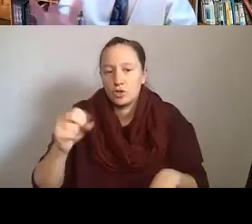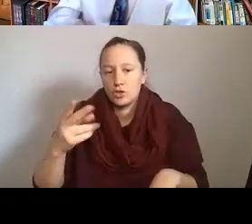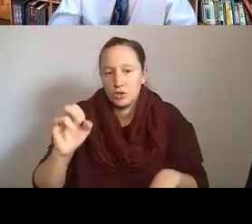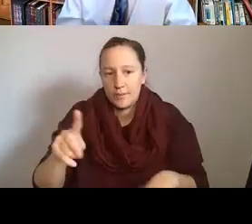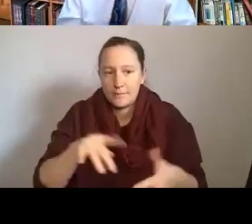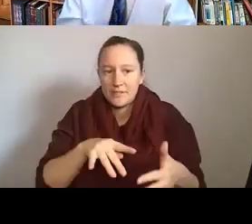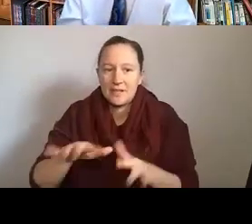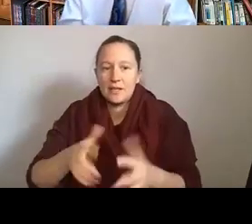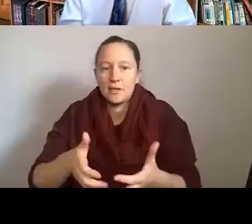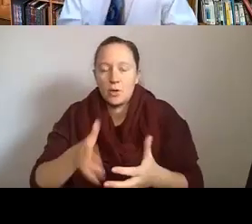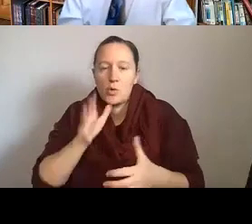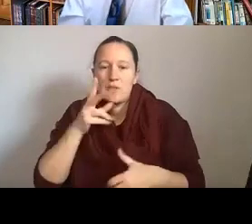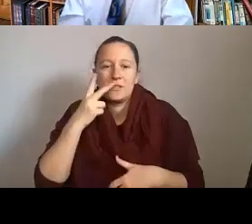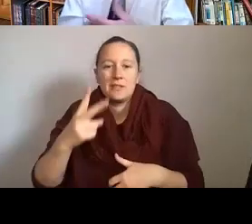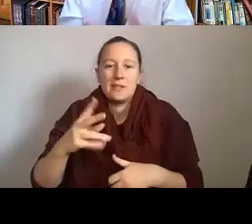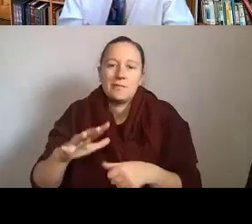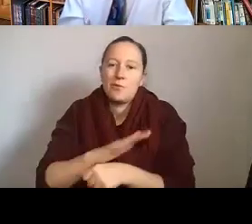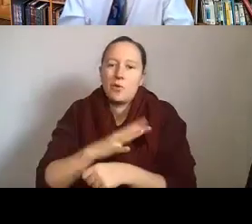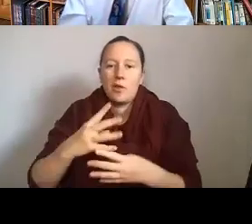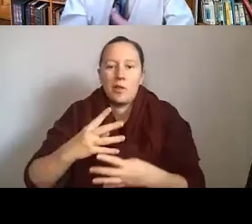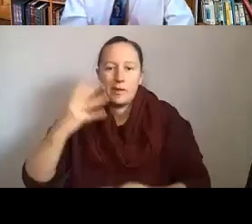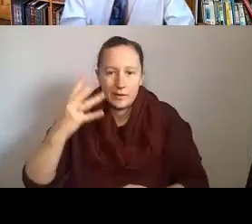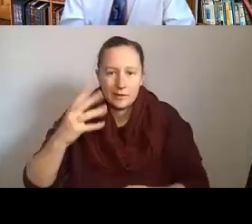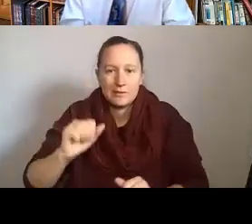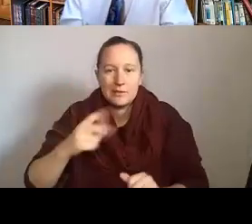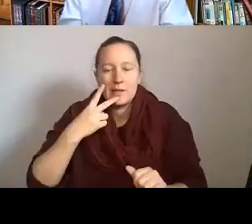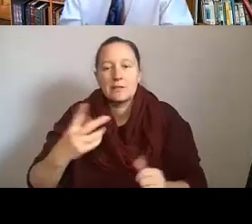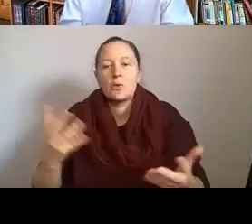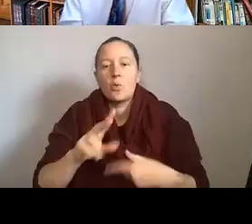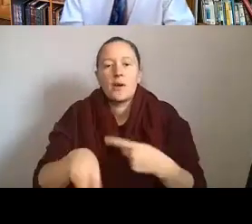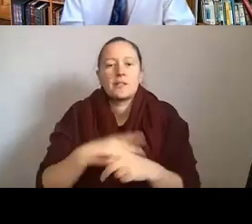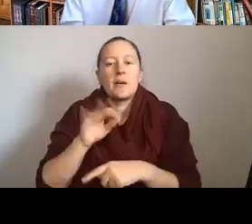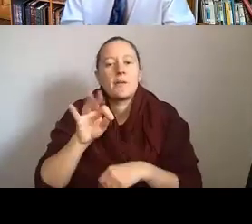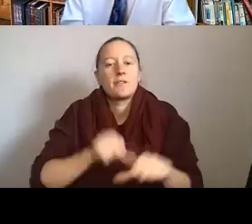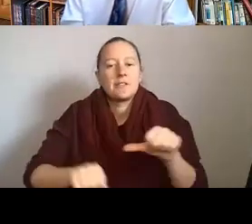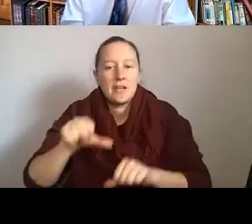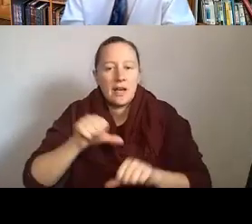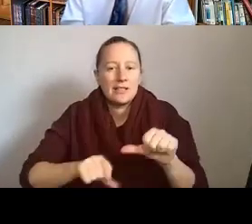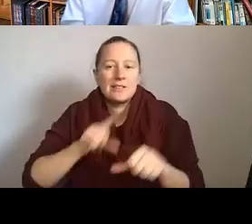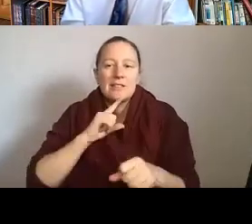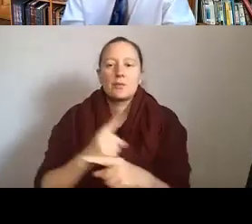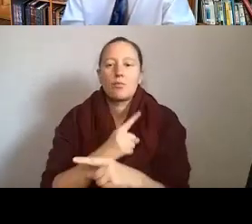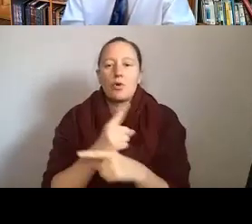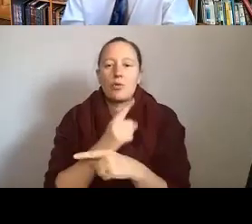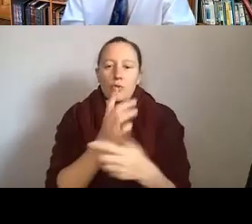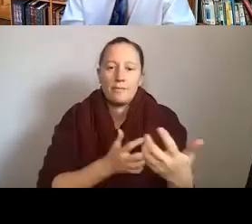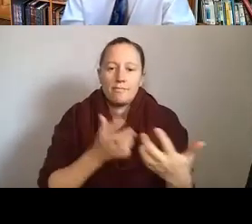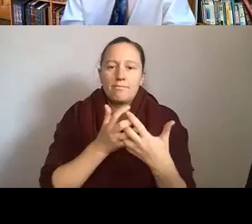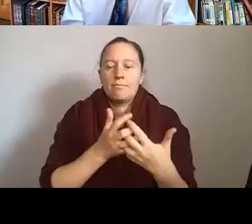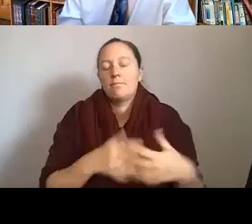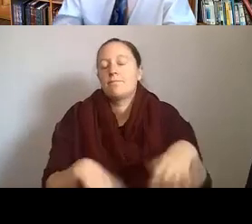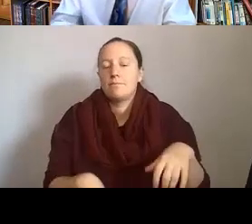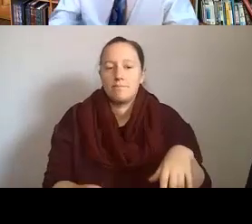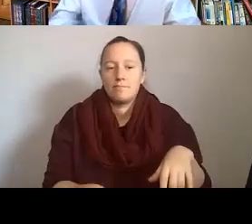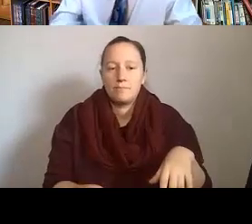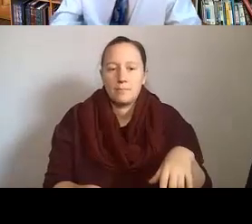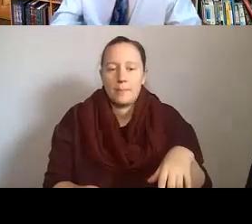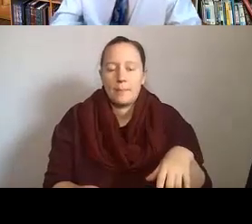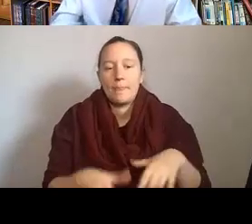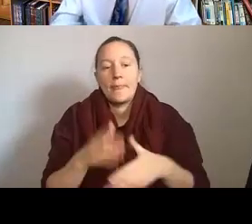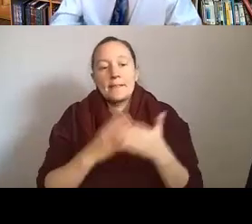a sizable list, and you'll be able to see what types of science is appropriate for those study sections. Some